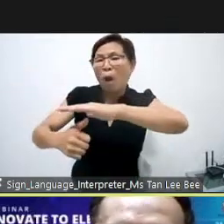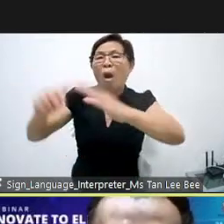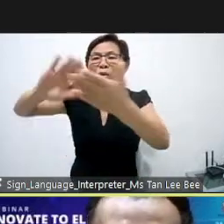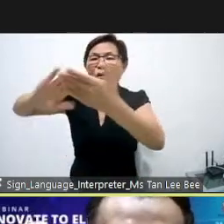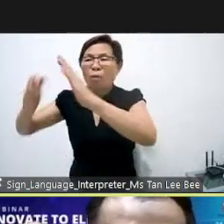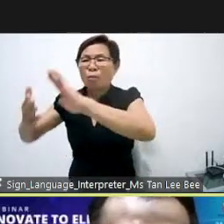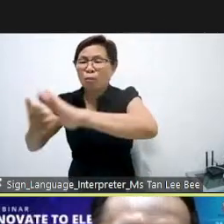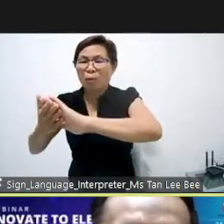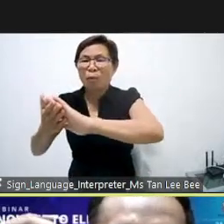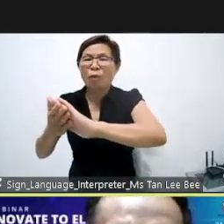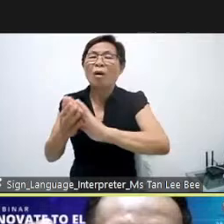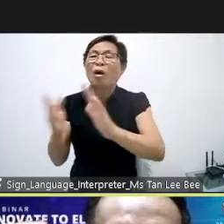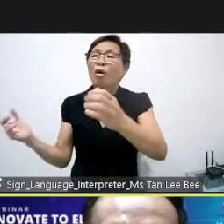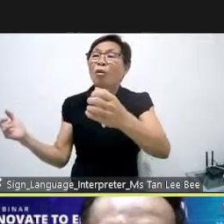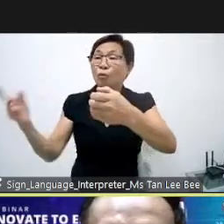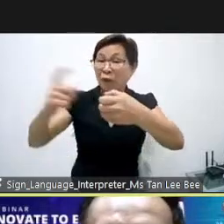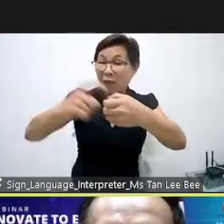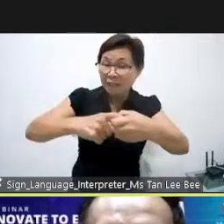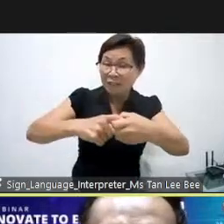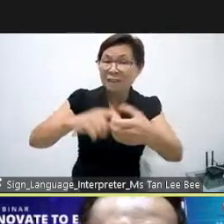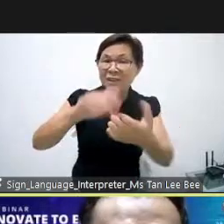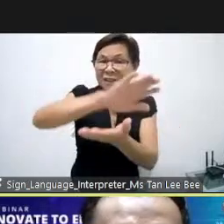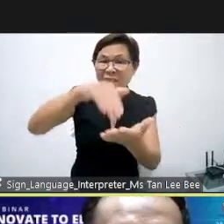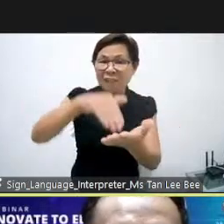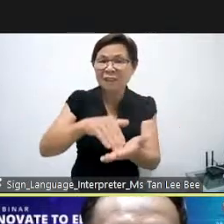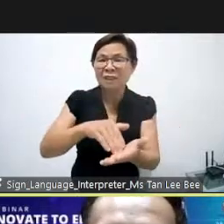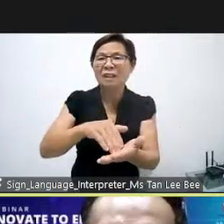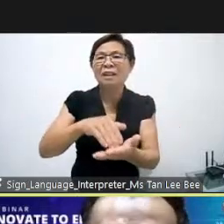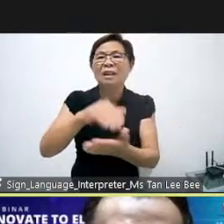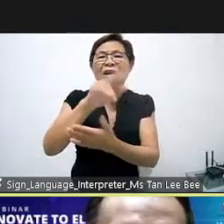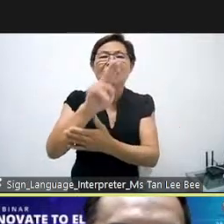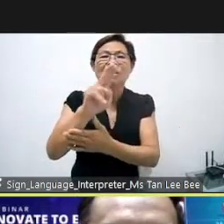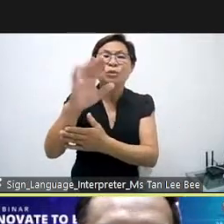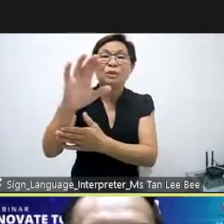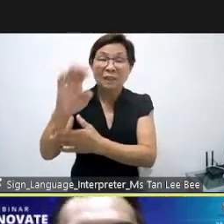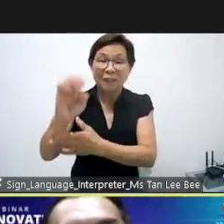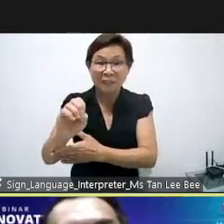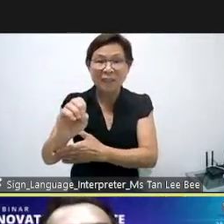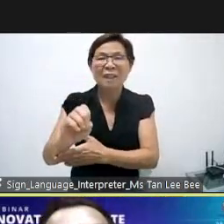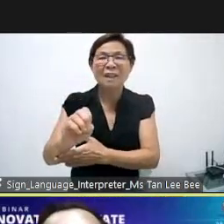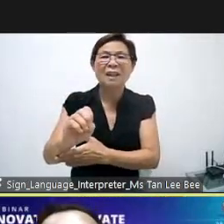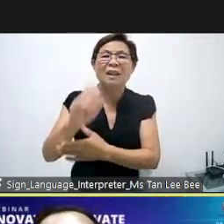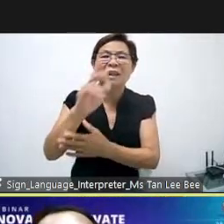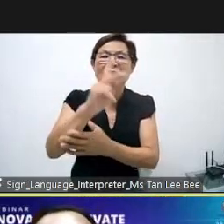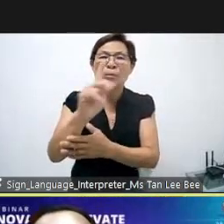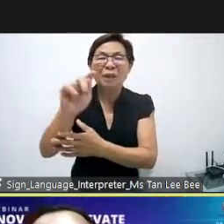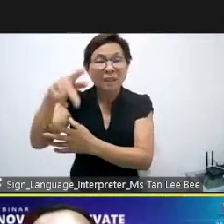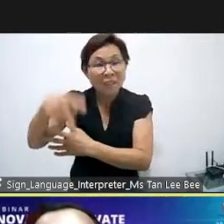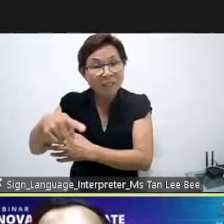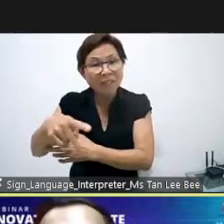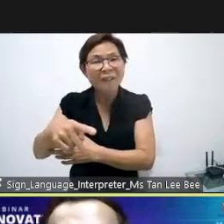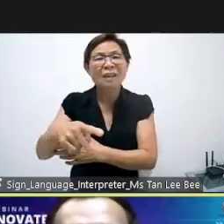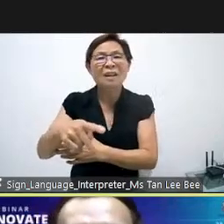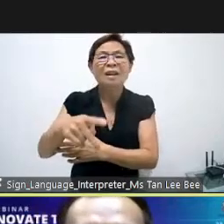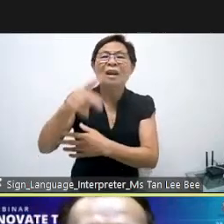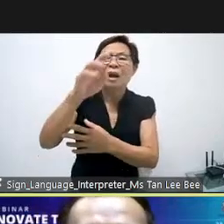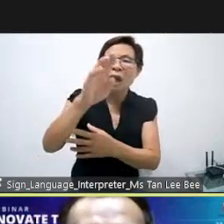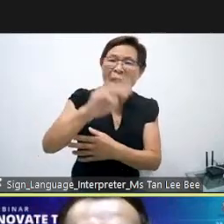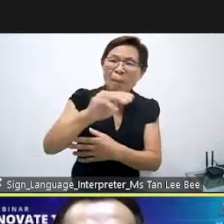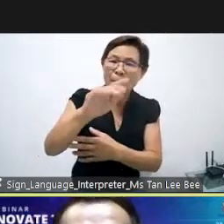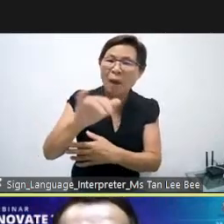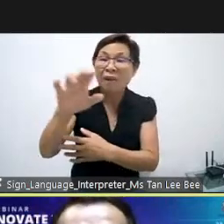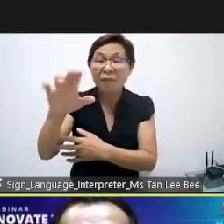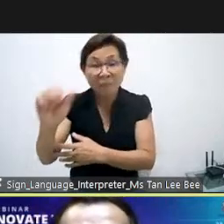Community Relations Center. We have University Community Engagement, we have Knowledge Transfer Program. We also have Malaysia Research Assessment or